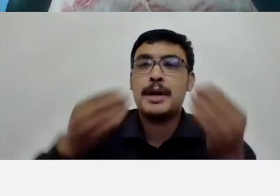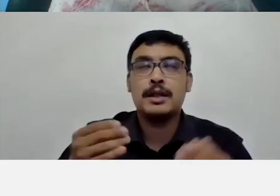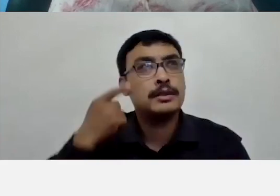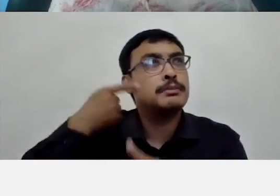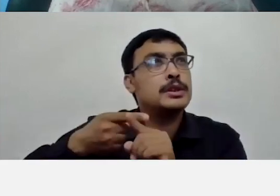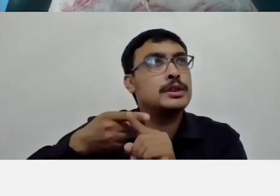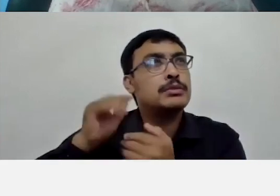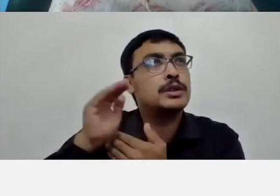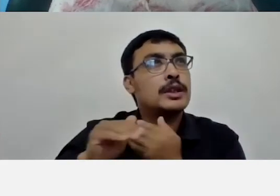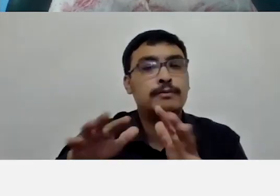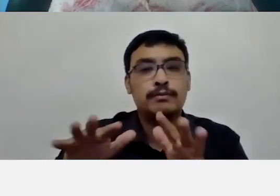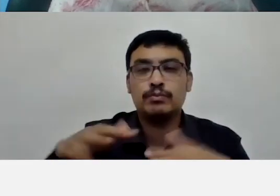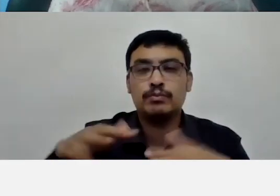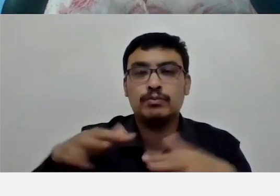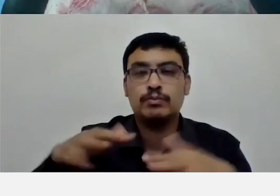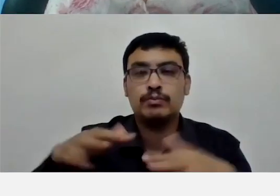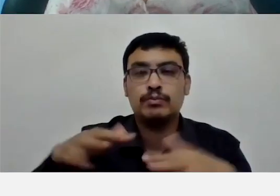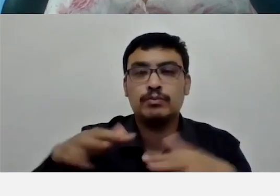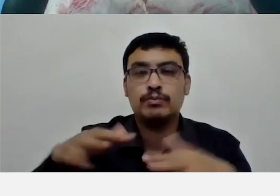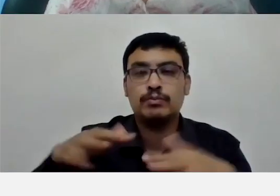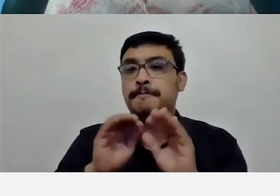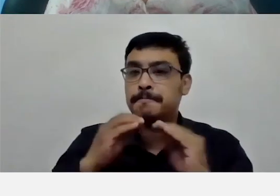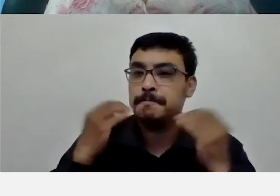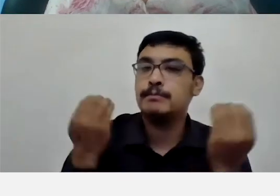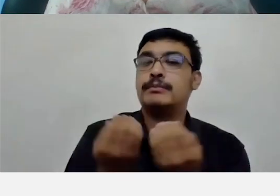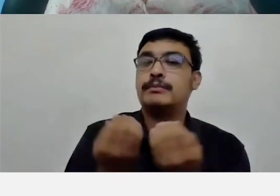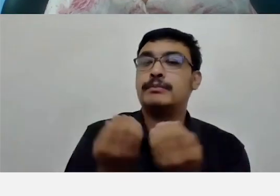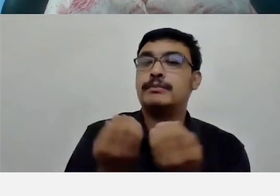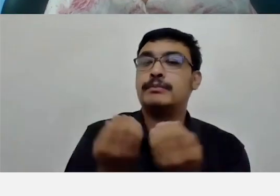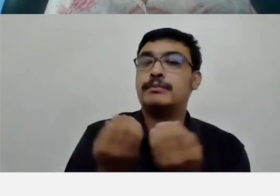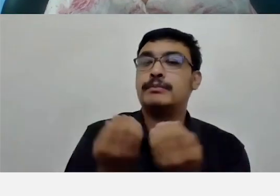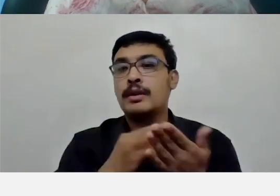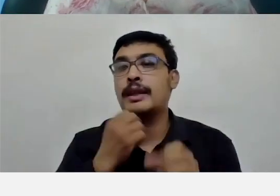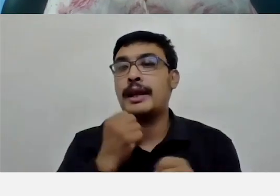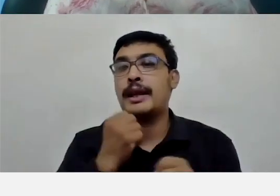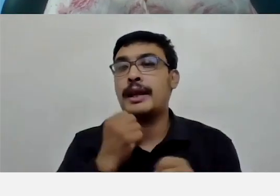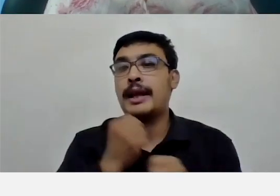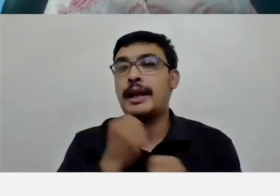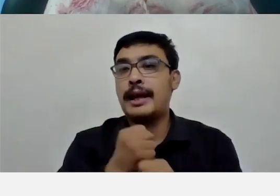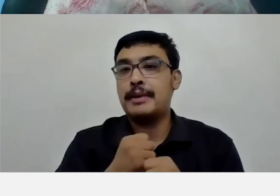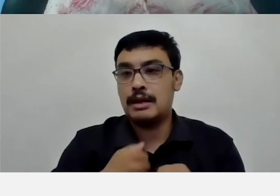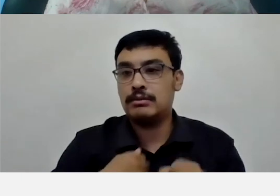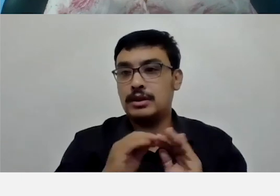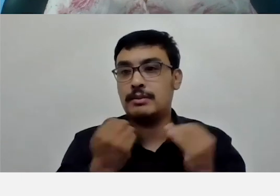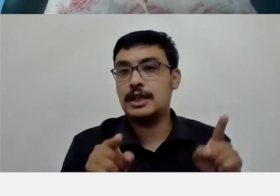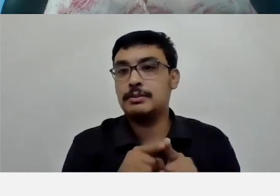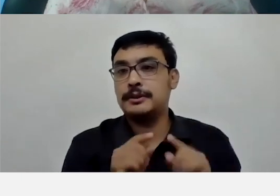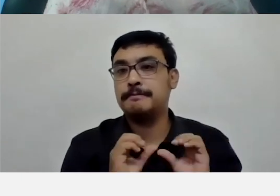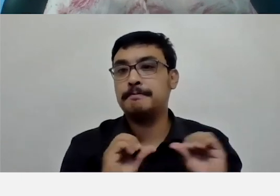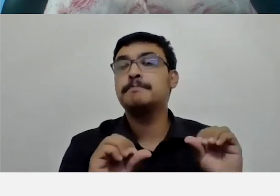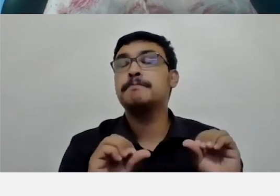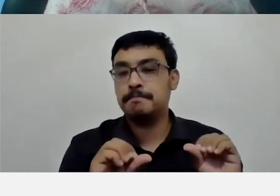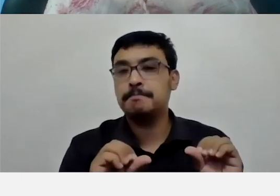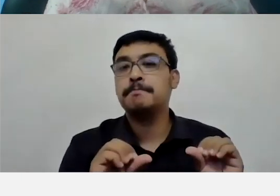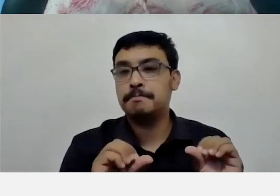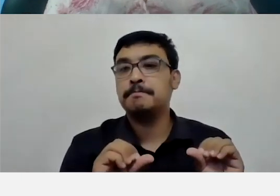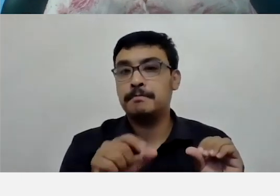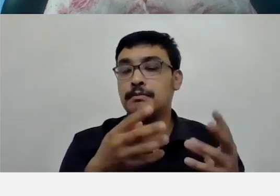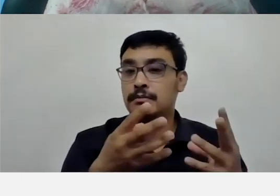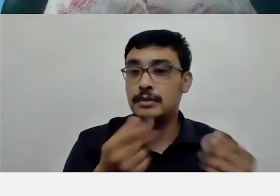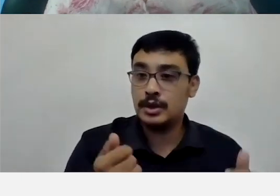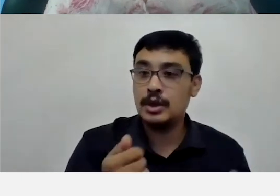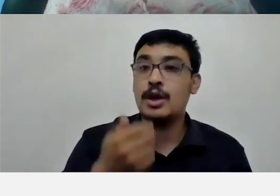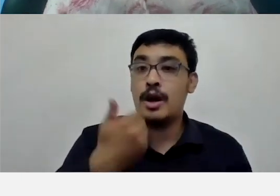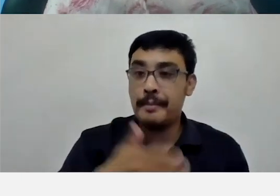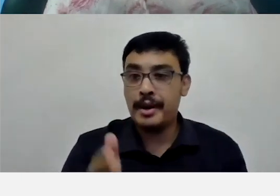the surrounding, to the society. That's how it work in our society. So it's all about here. We will go back to the